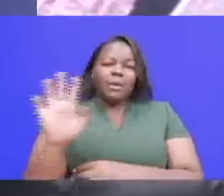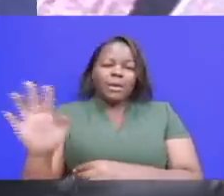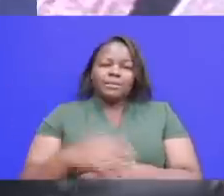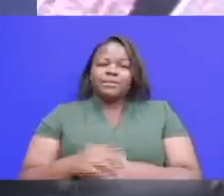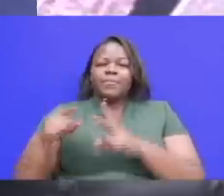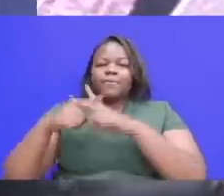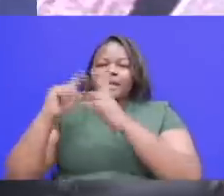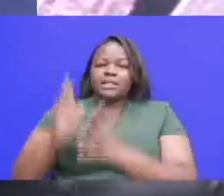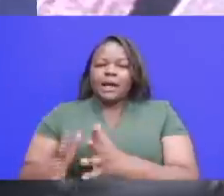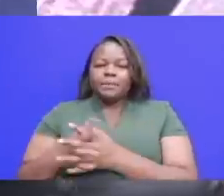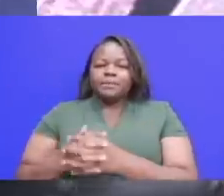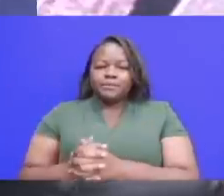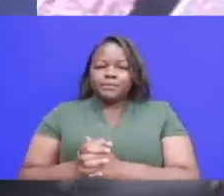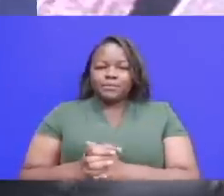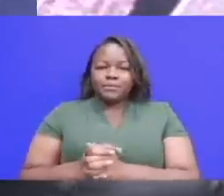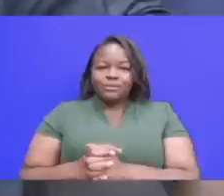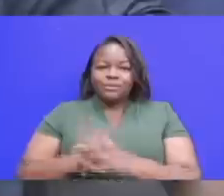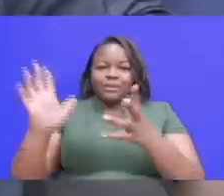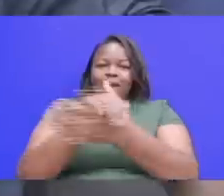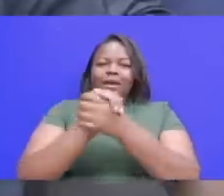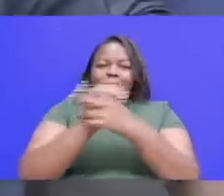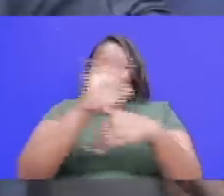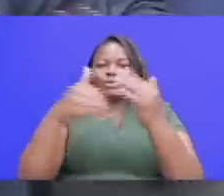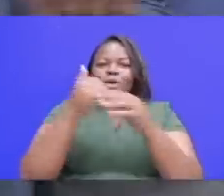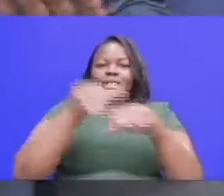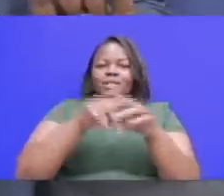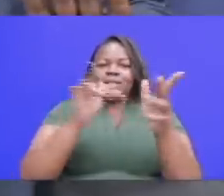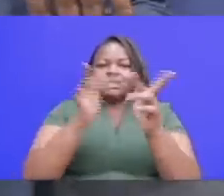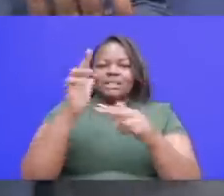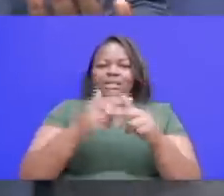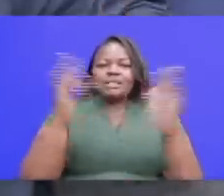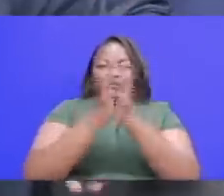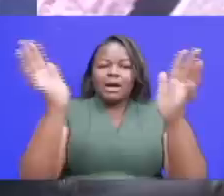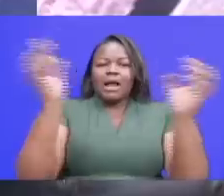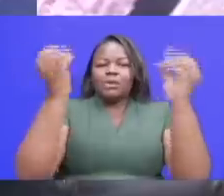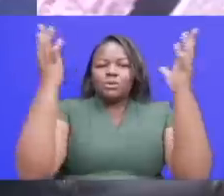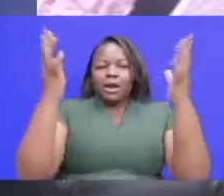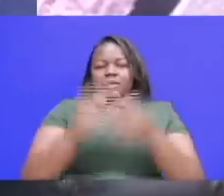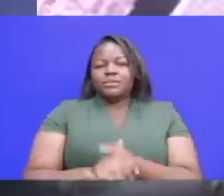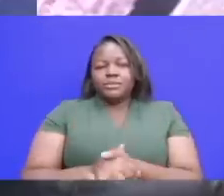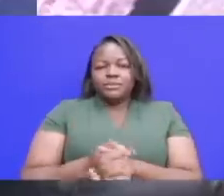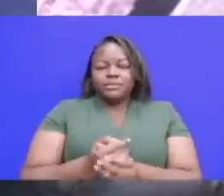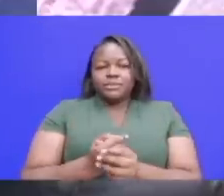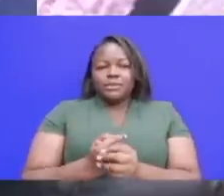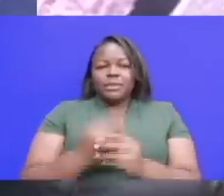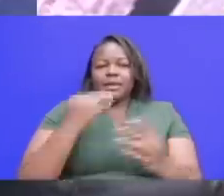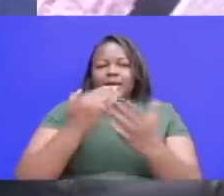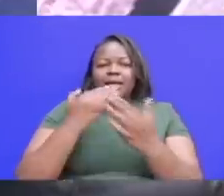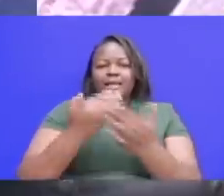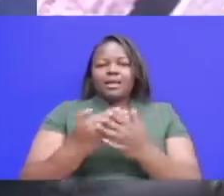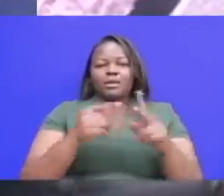Engineer. I greet you all in Jesus' name. Hallelujah. Amen. Thank you. Engineer Elder